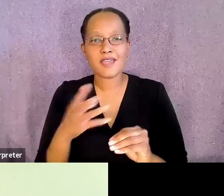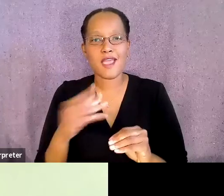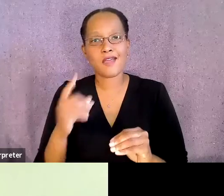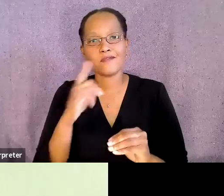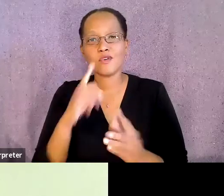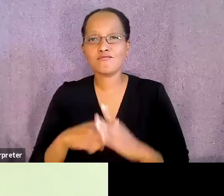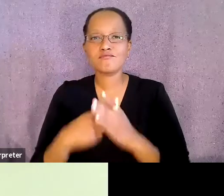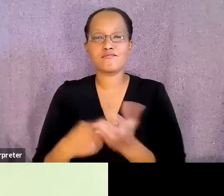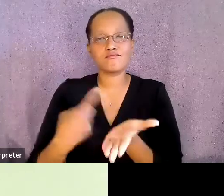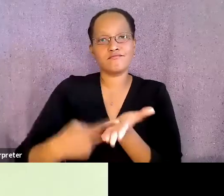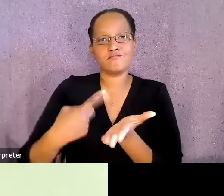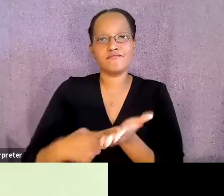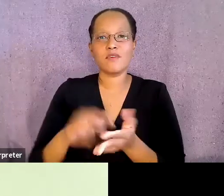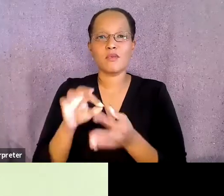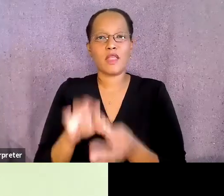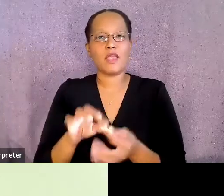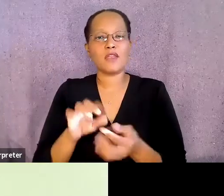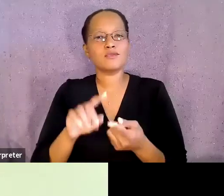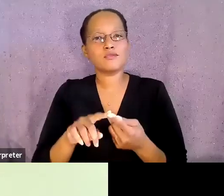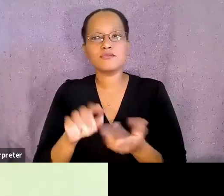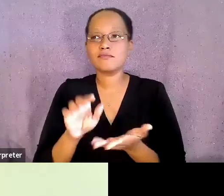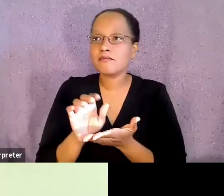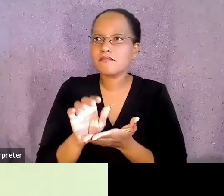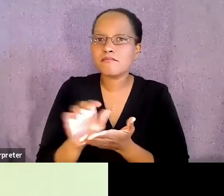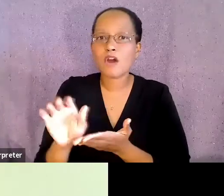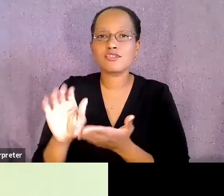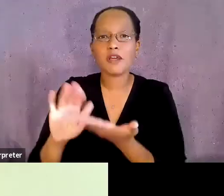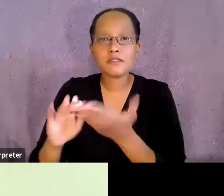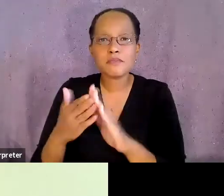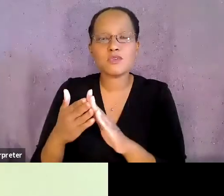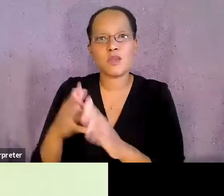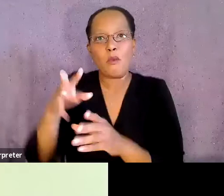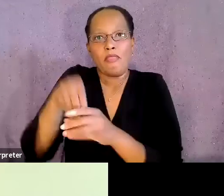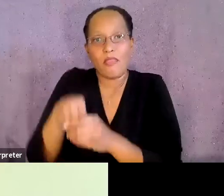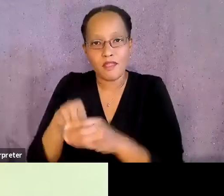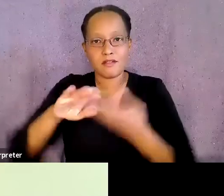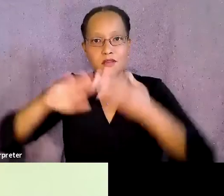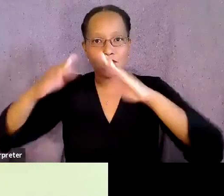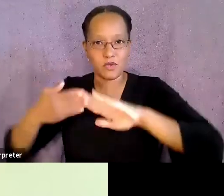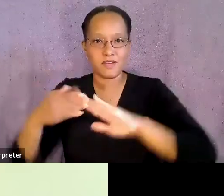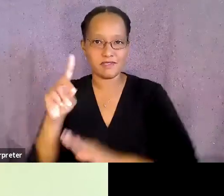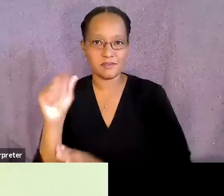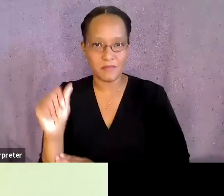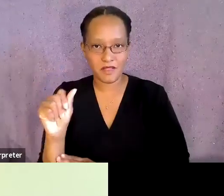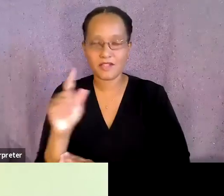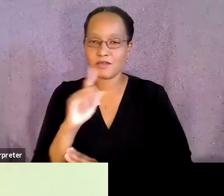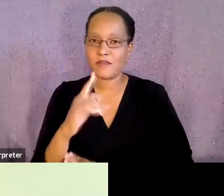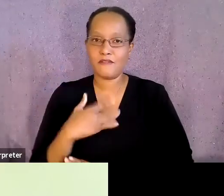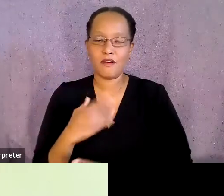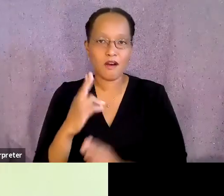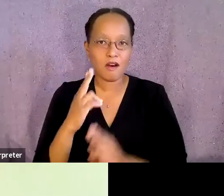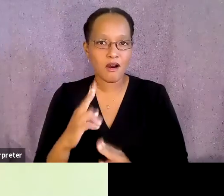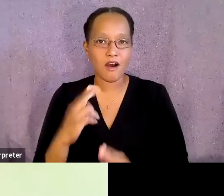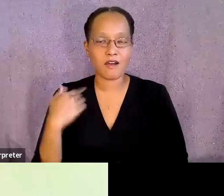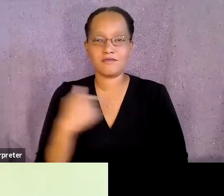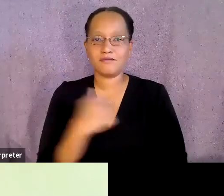conversation around some of the marginalized conversations inside of disability. And so it is just an honor to get to